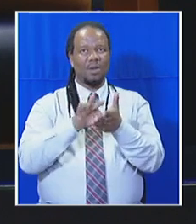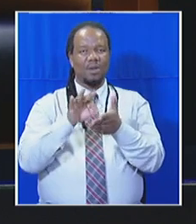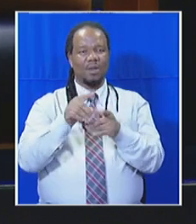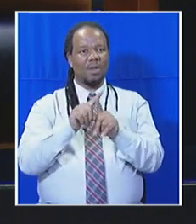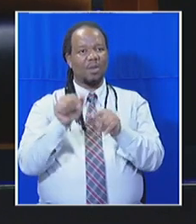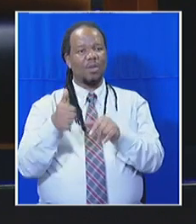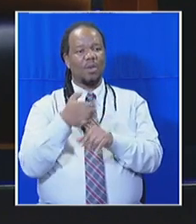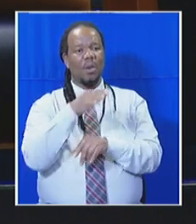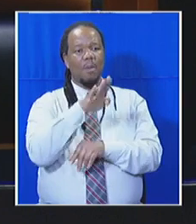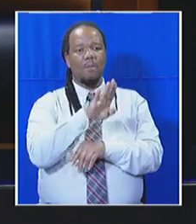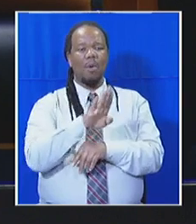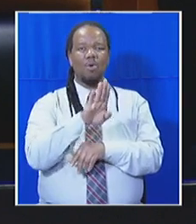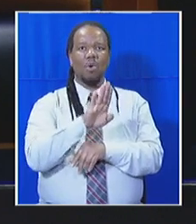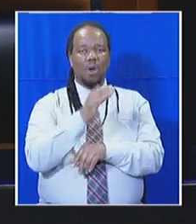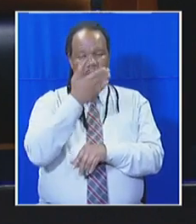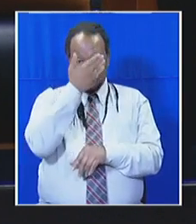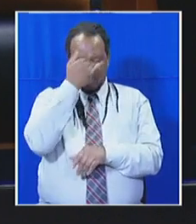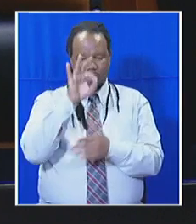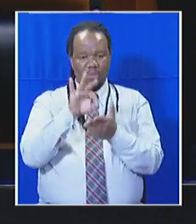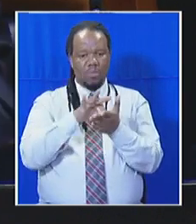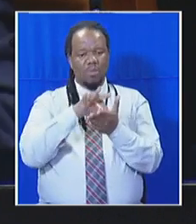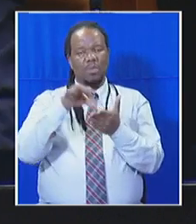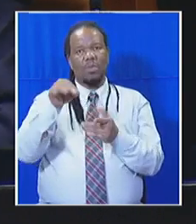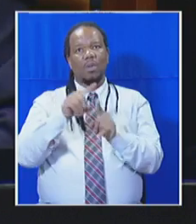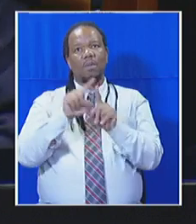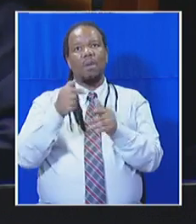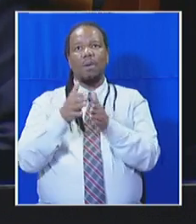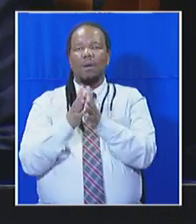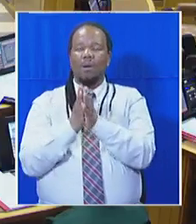her, or did we elect her? I don't remember. I appeal to you.